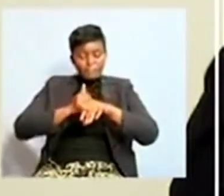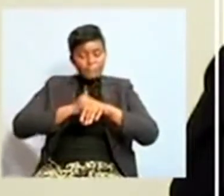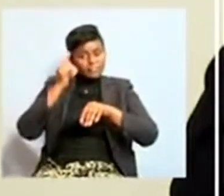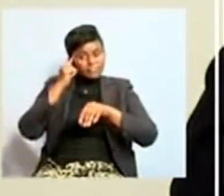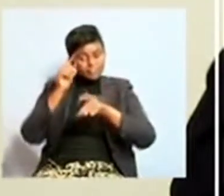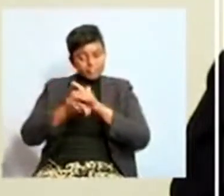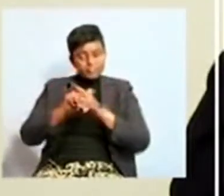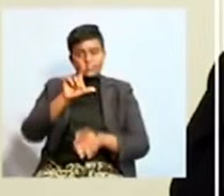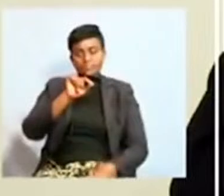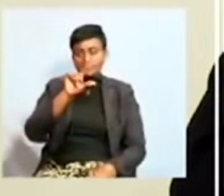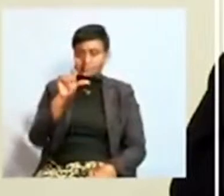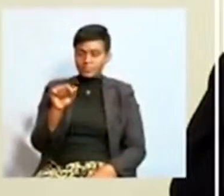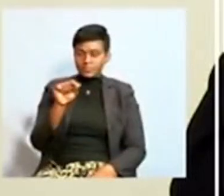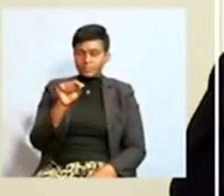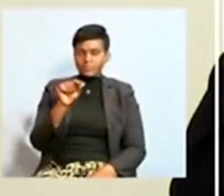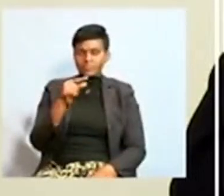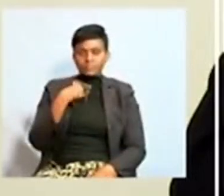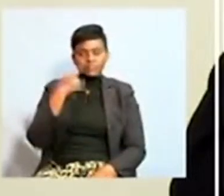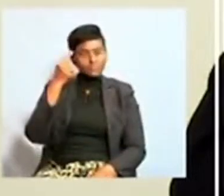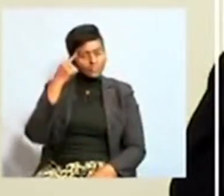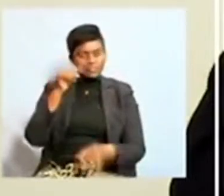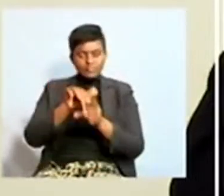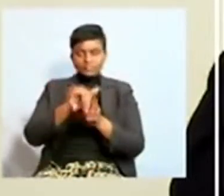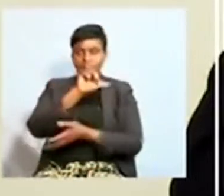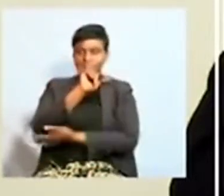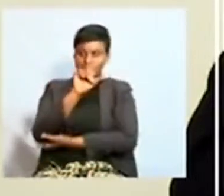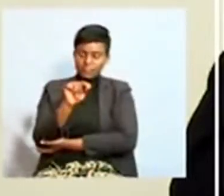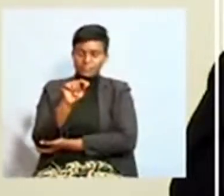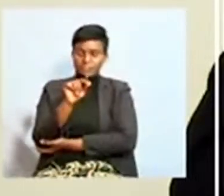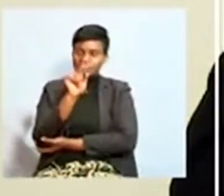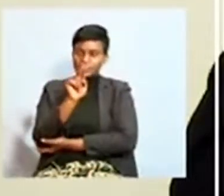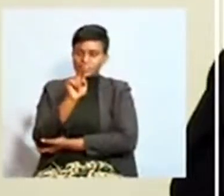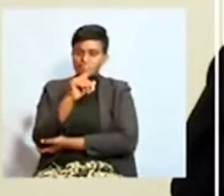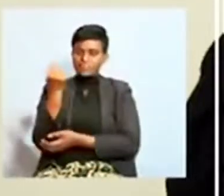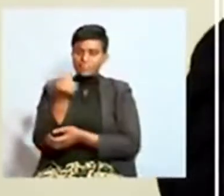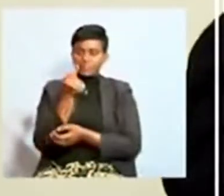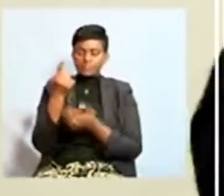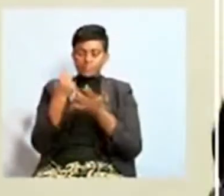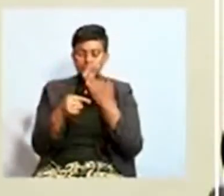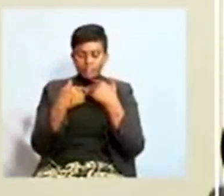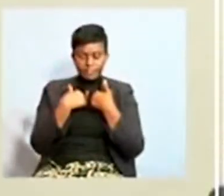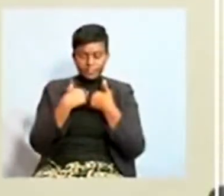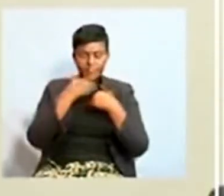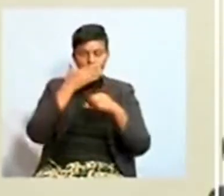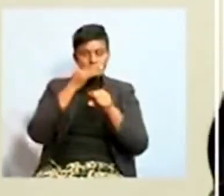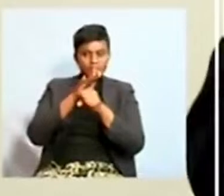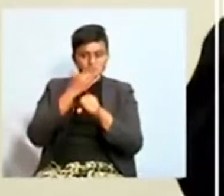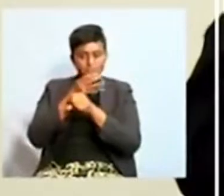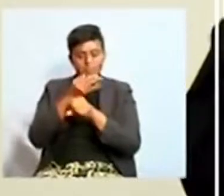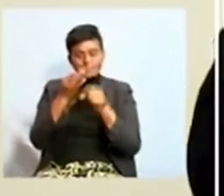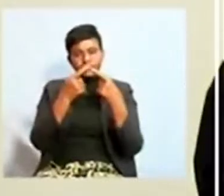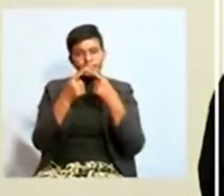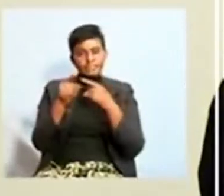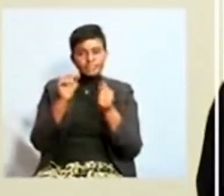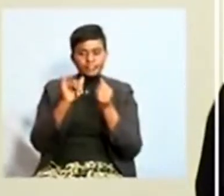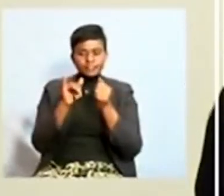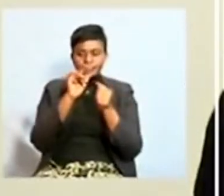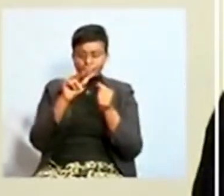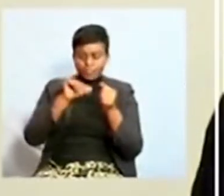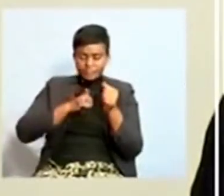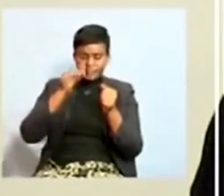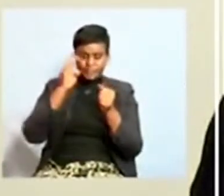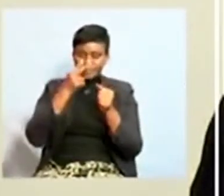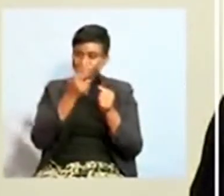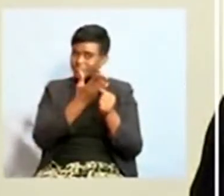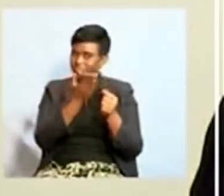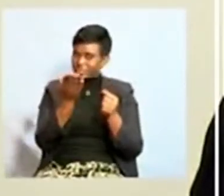in 2020. And there was a commitment of sorts that we would look